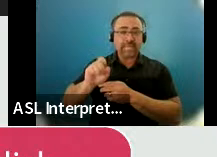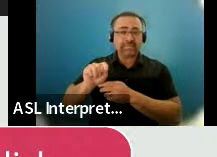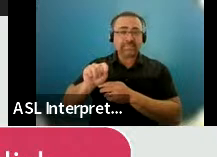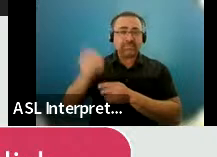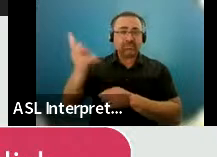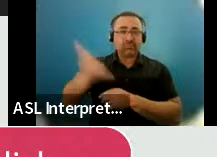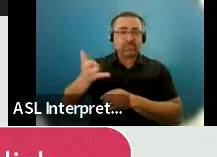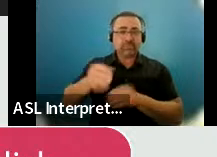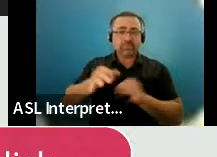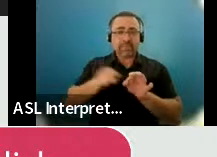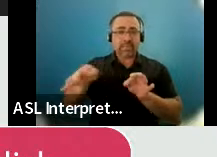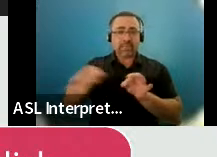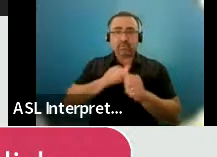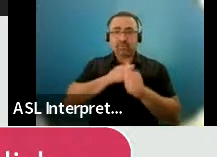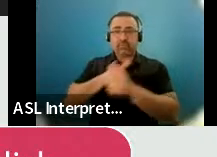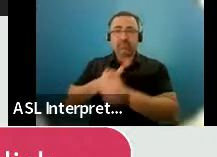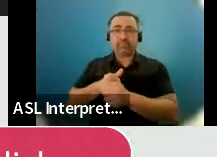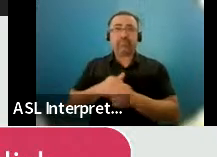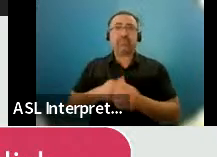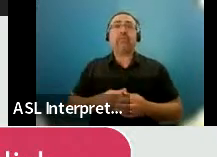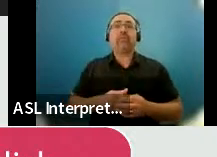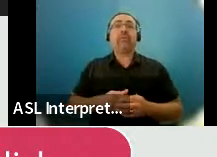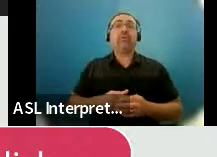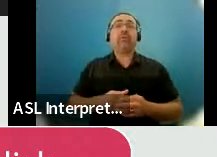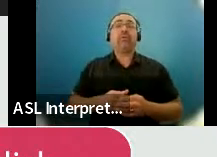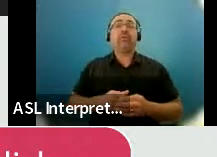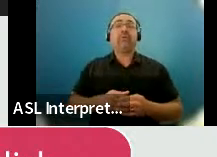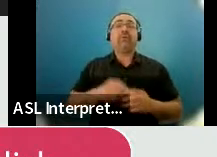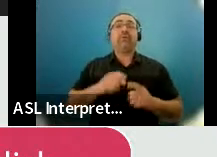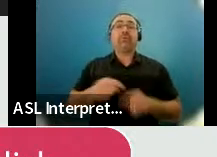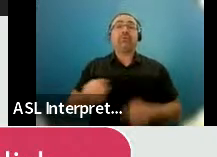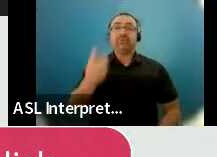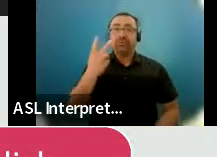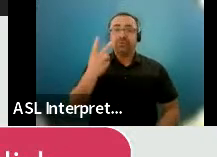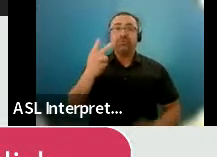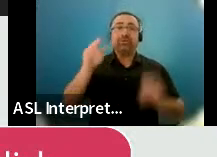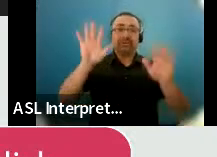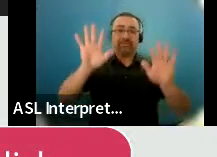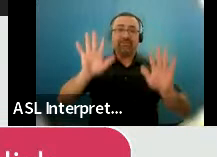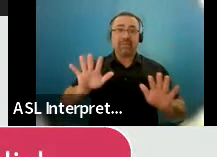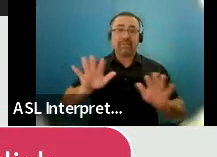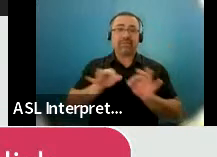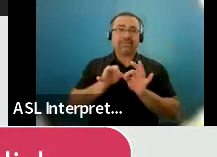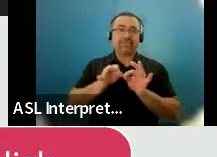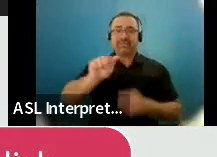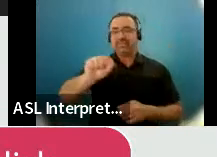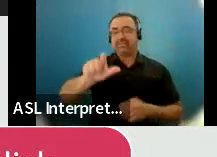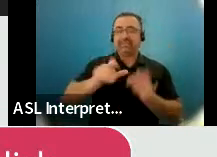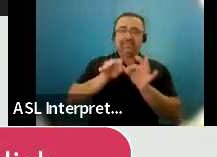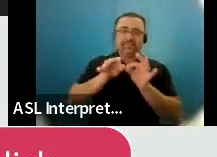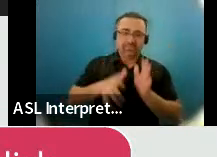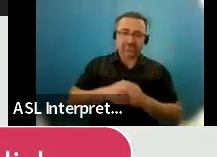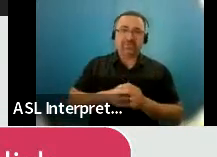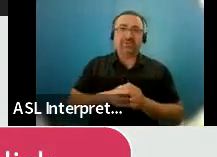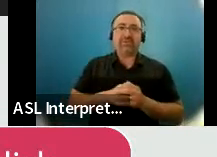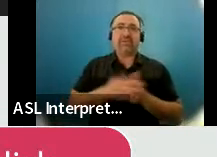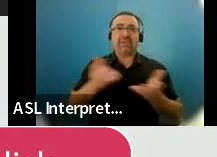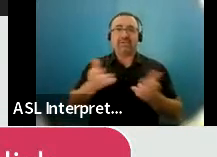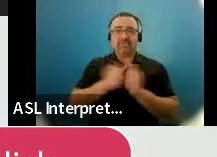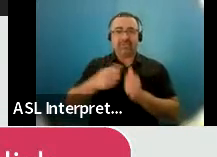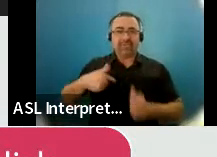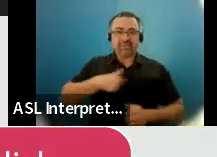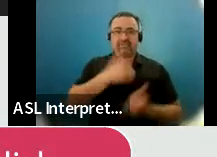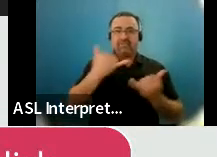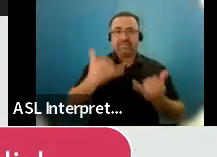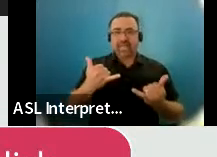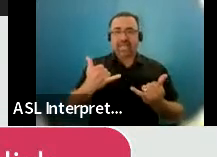along. Moreover, today we have two amazing ASL interpreters who are here with us